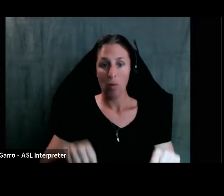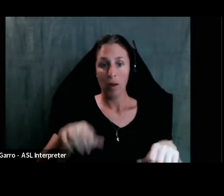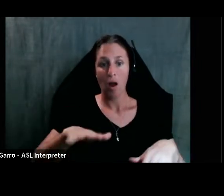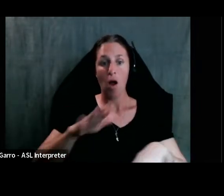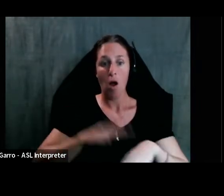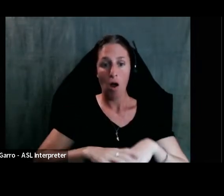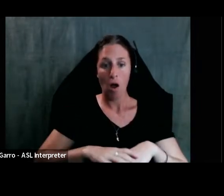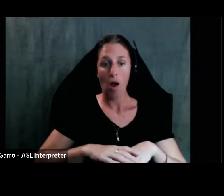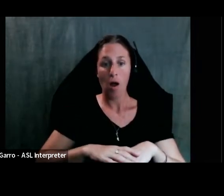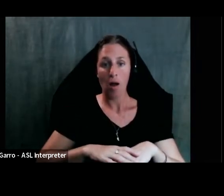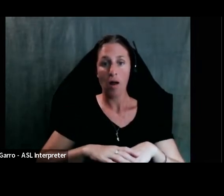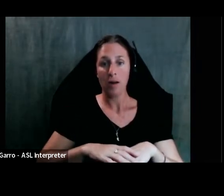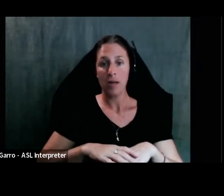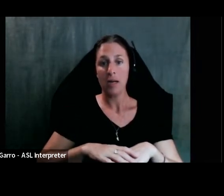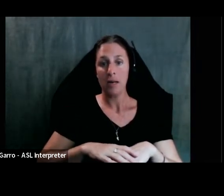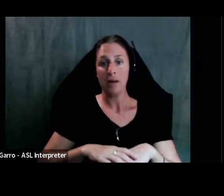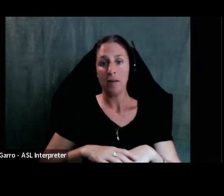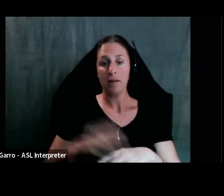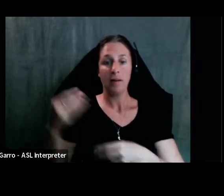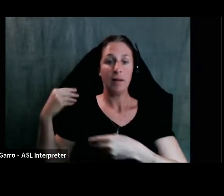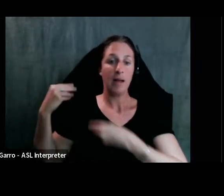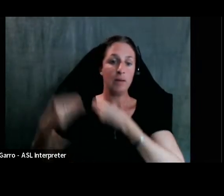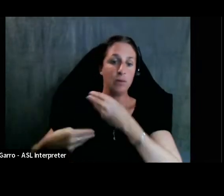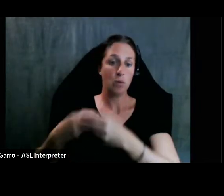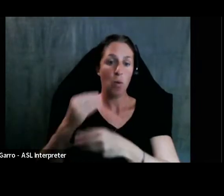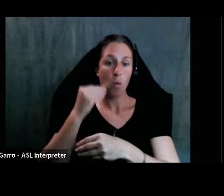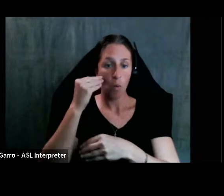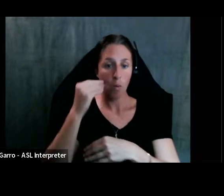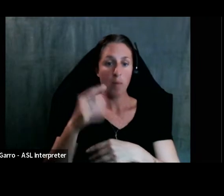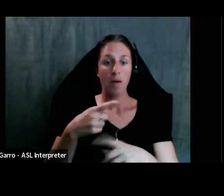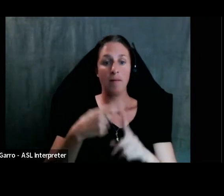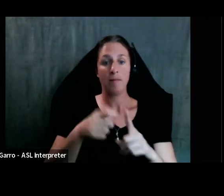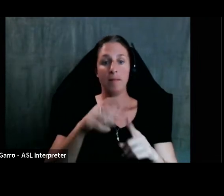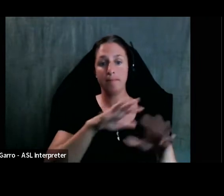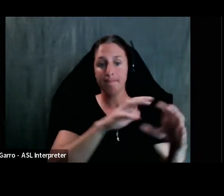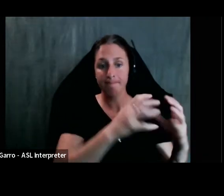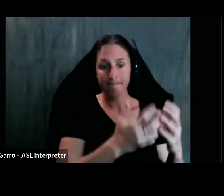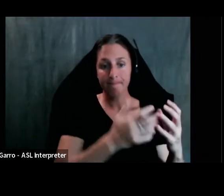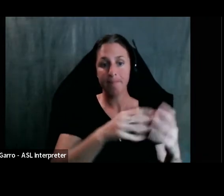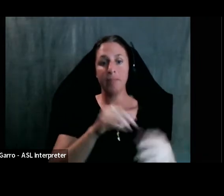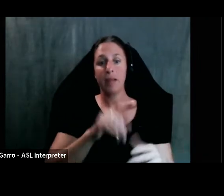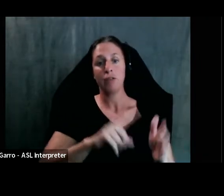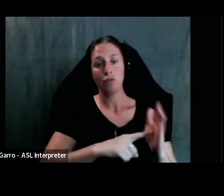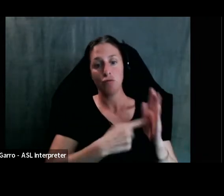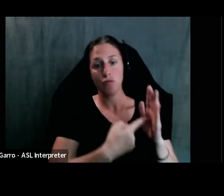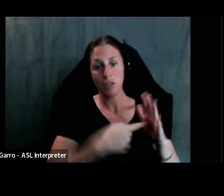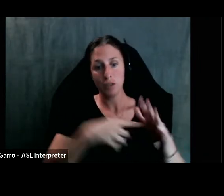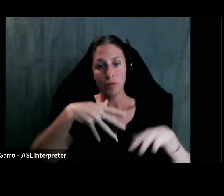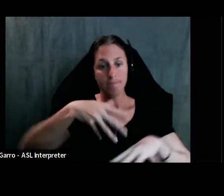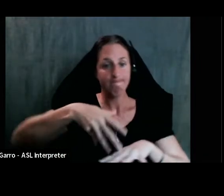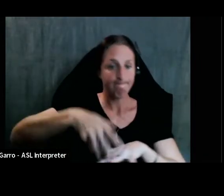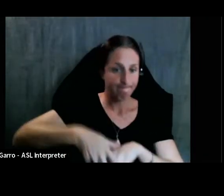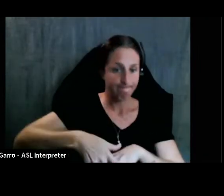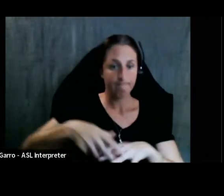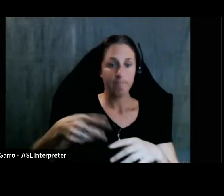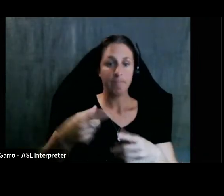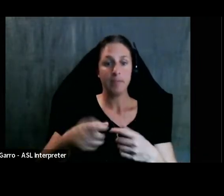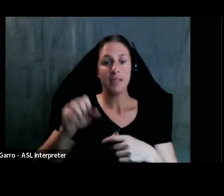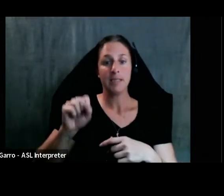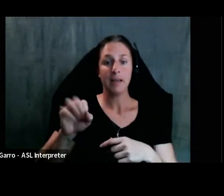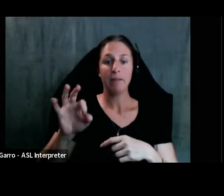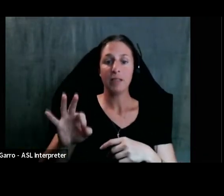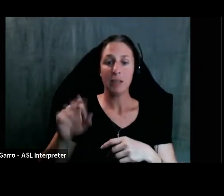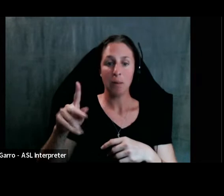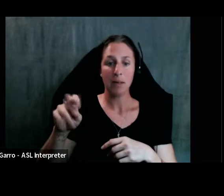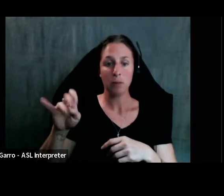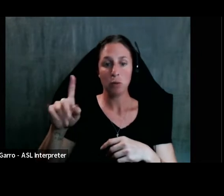the unceded ancestral homeland of the Ramaytush Ohlone peoples, who are the original inhabitants of the San Francisco Peninsula.